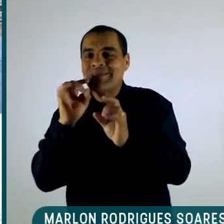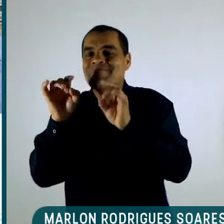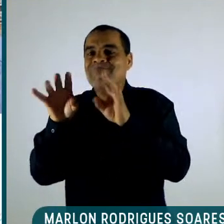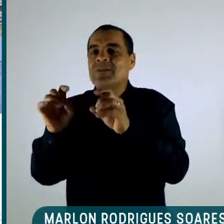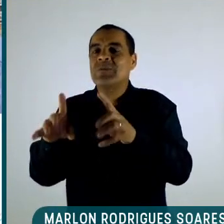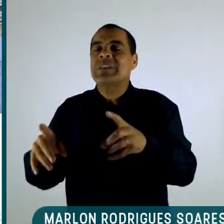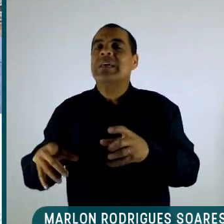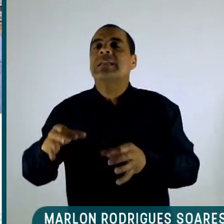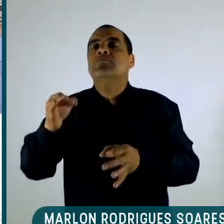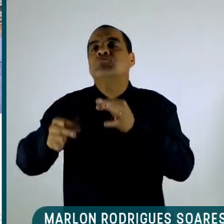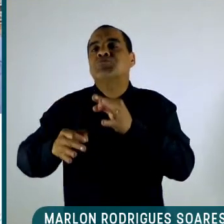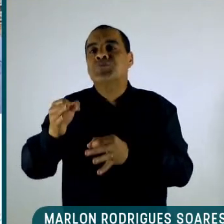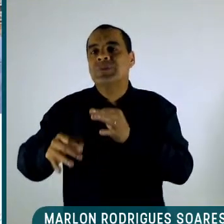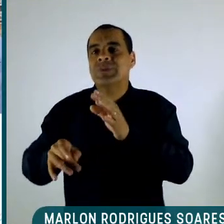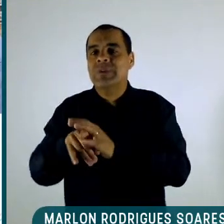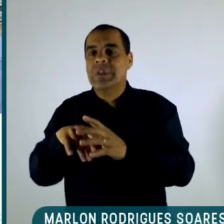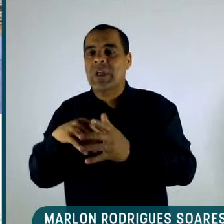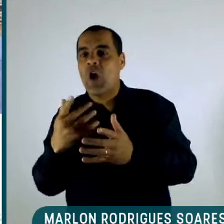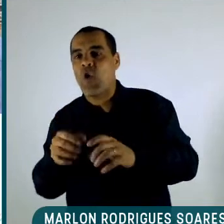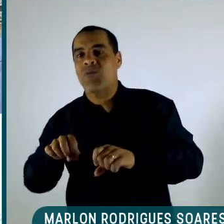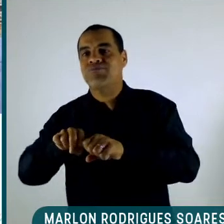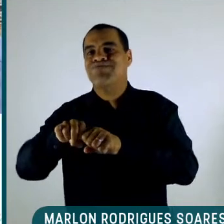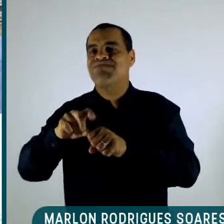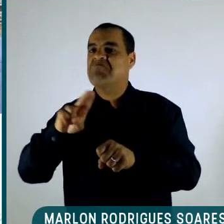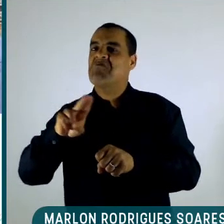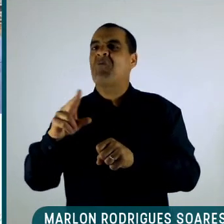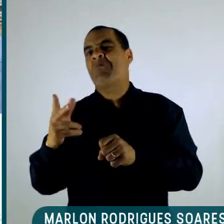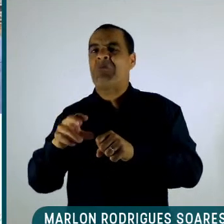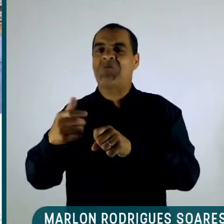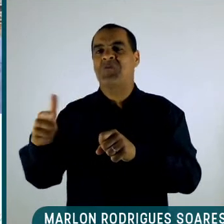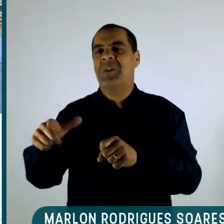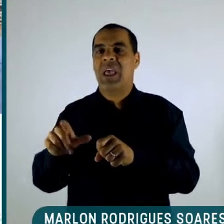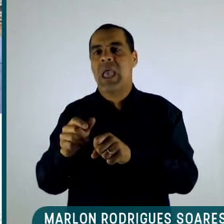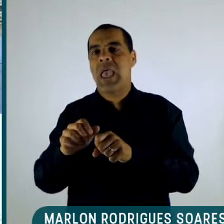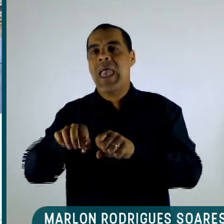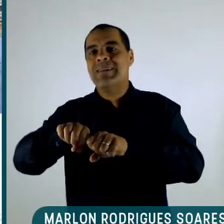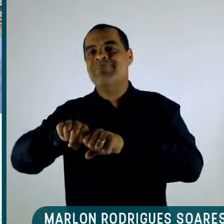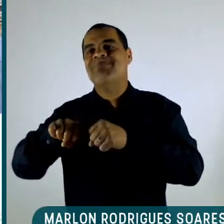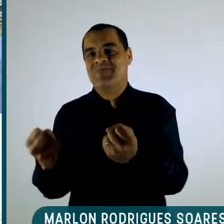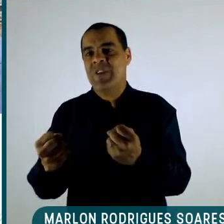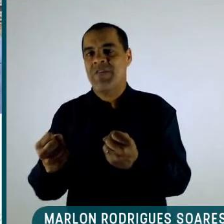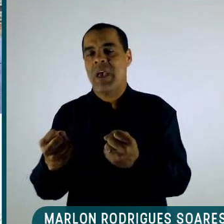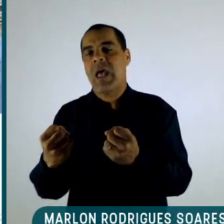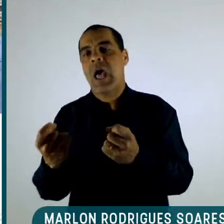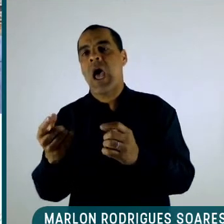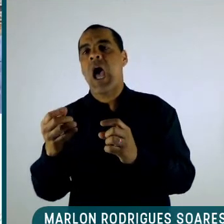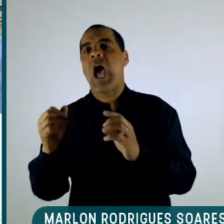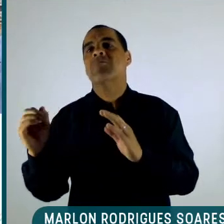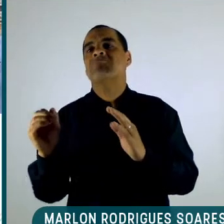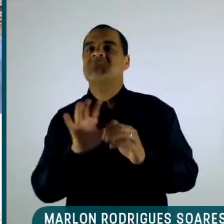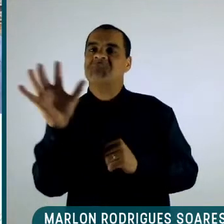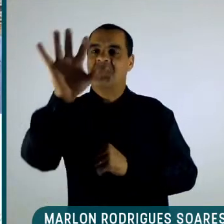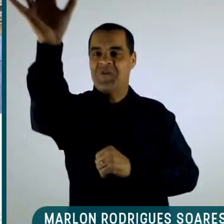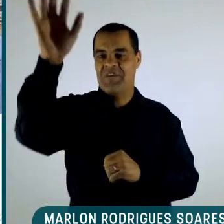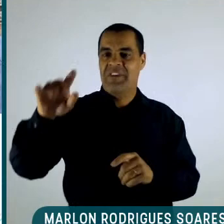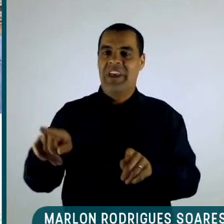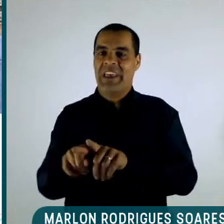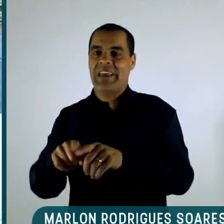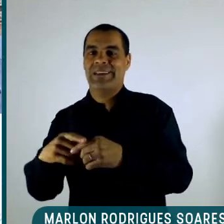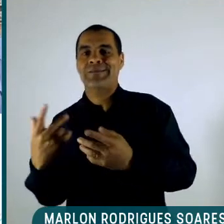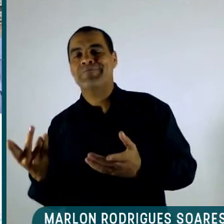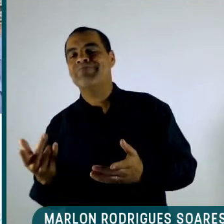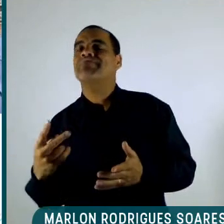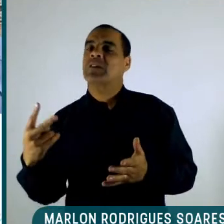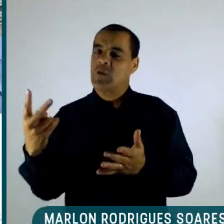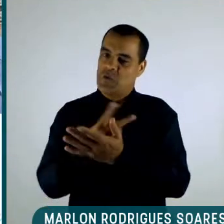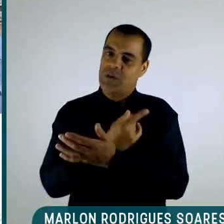of law experts, something like defending the favela, in order to defend the population in